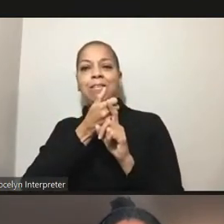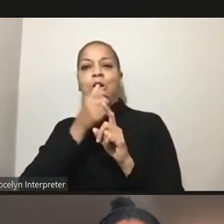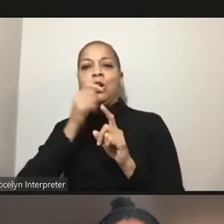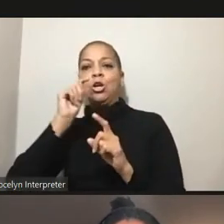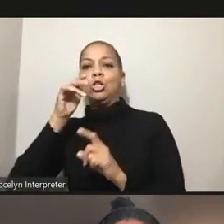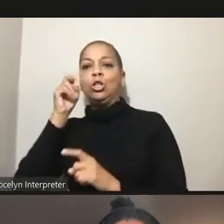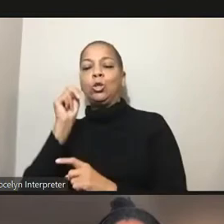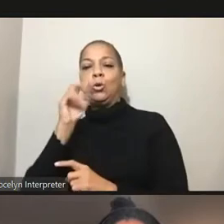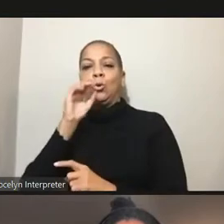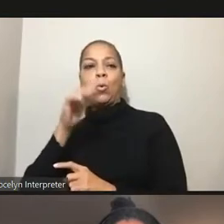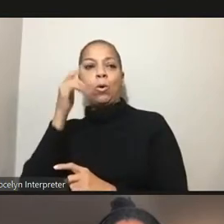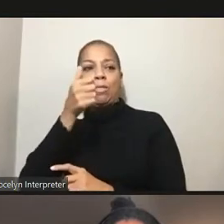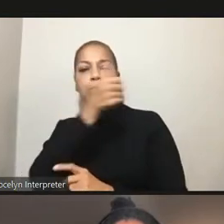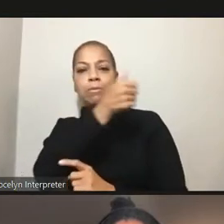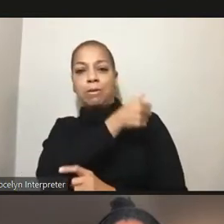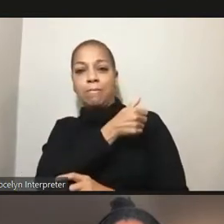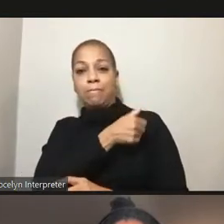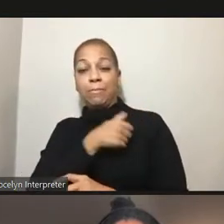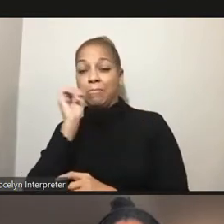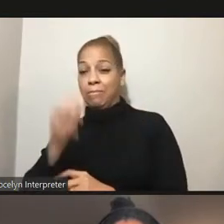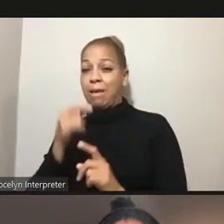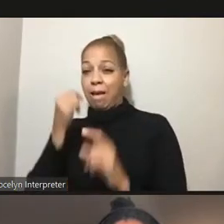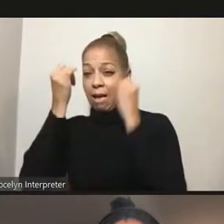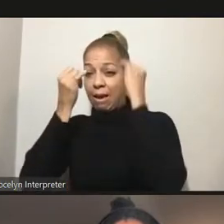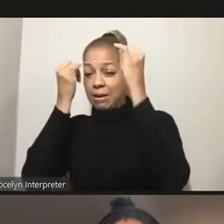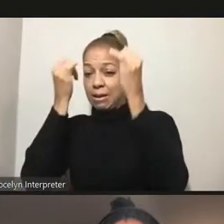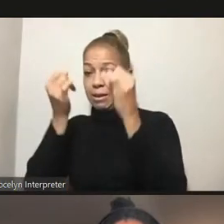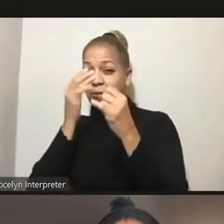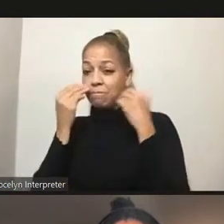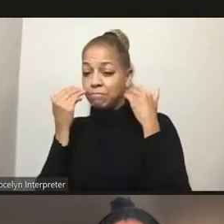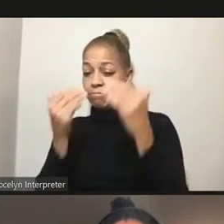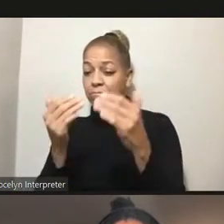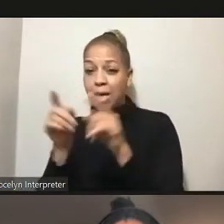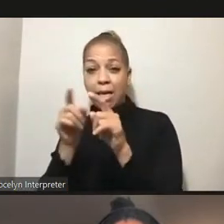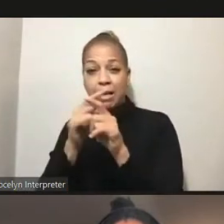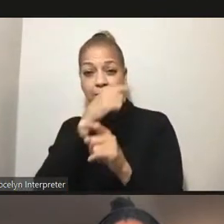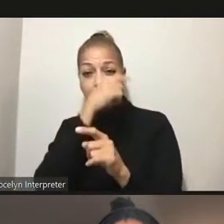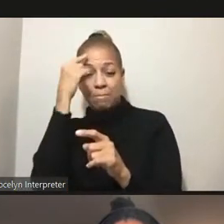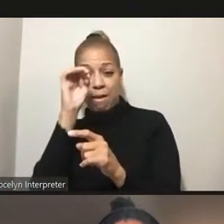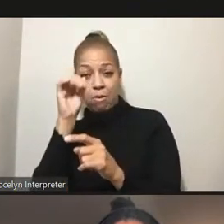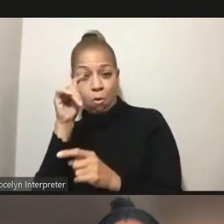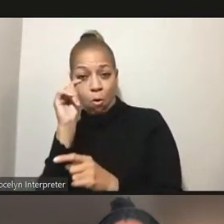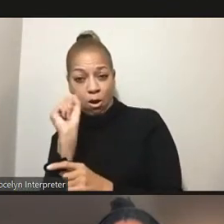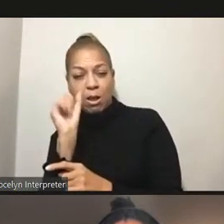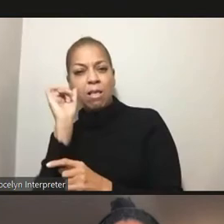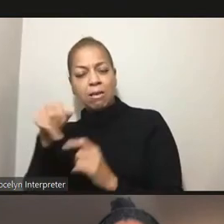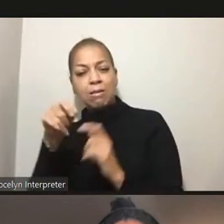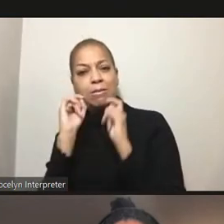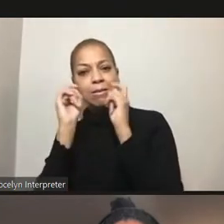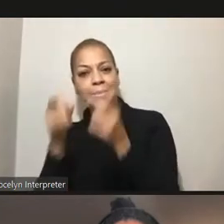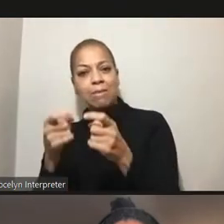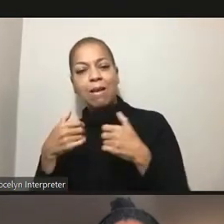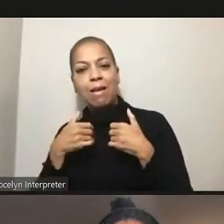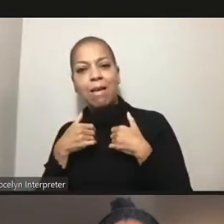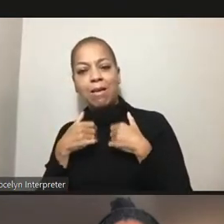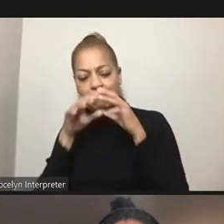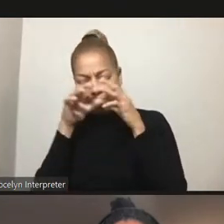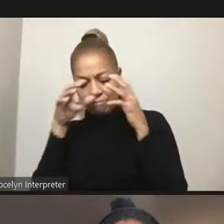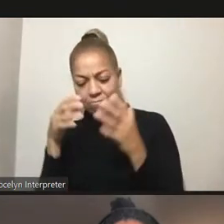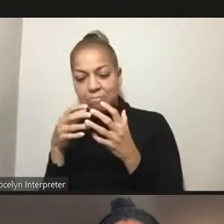whole idea about being a Black artist is a gift, because I have the embodied